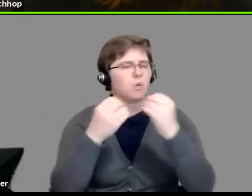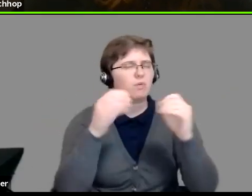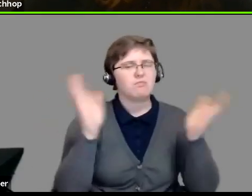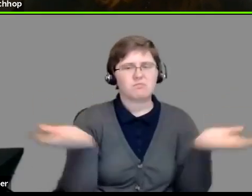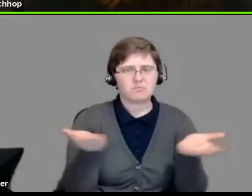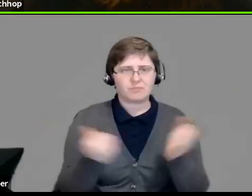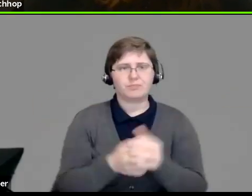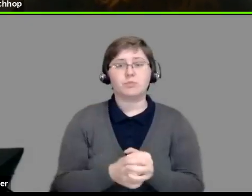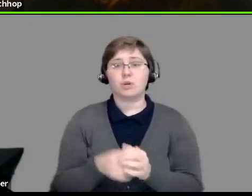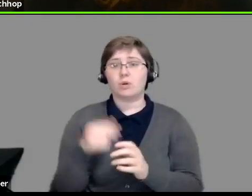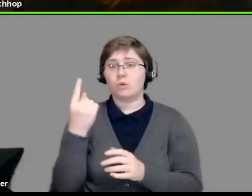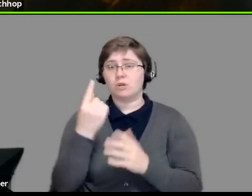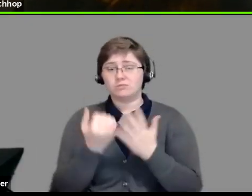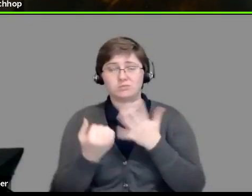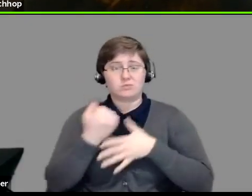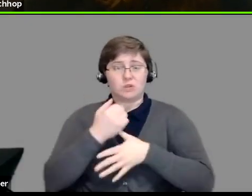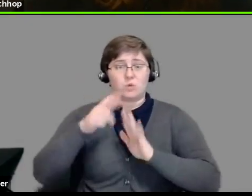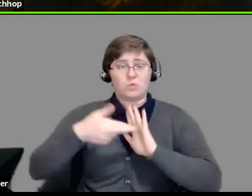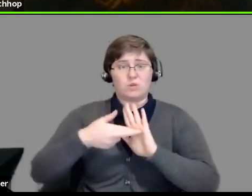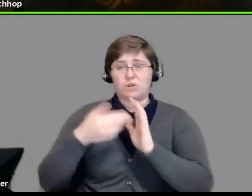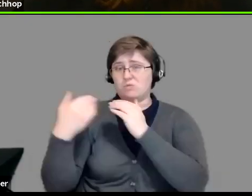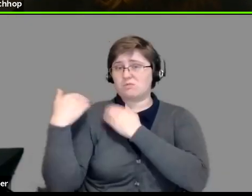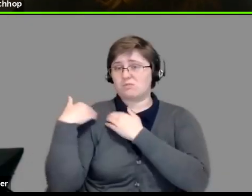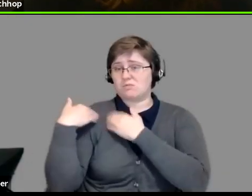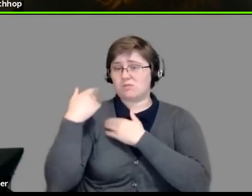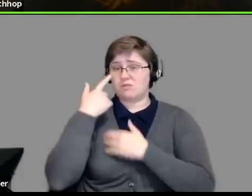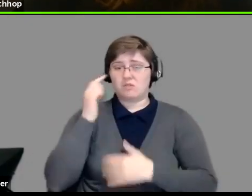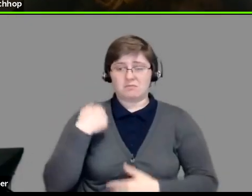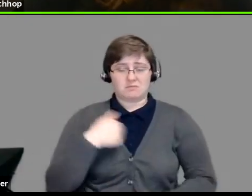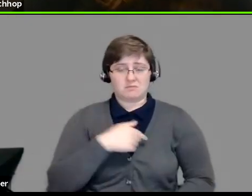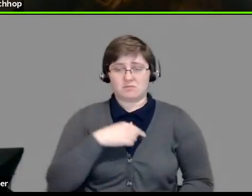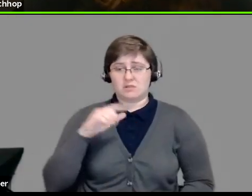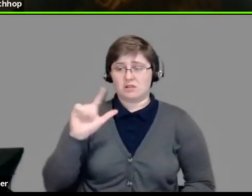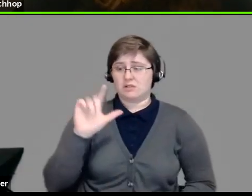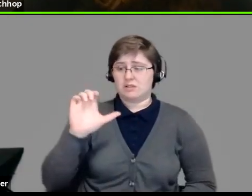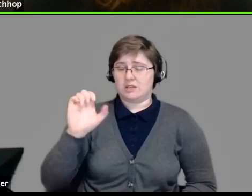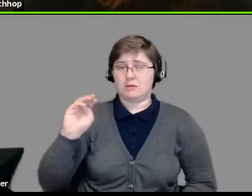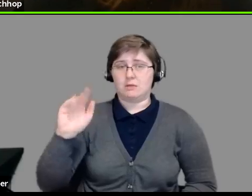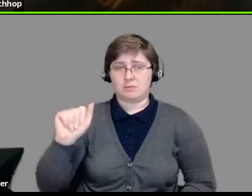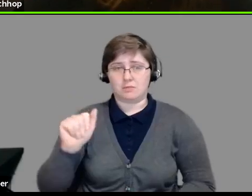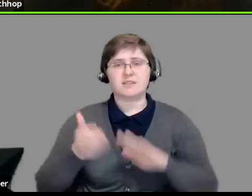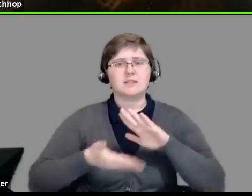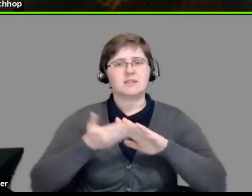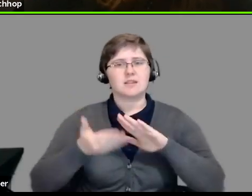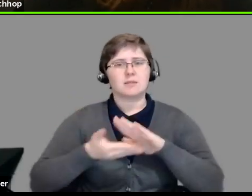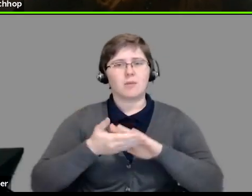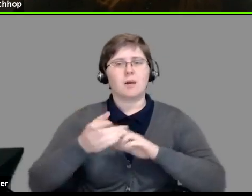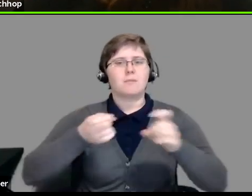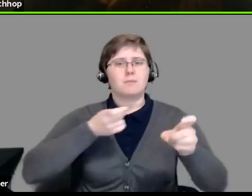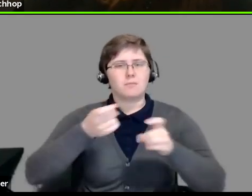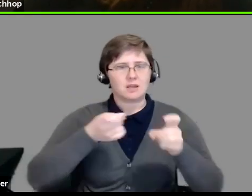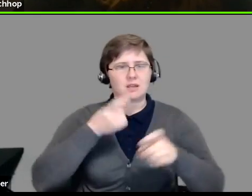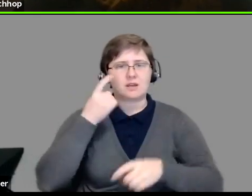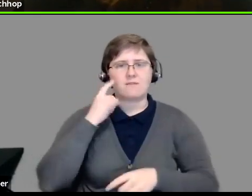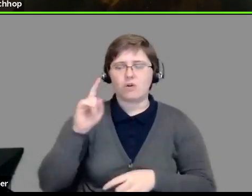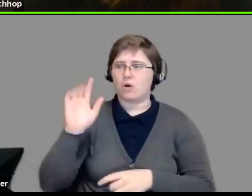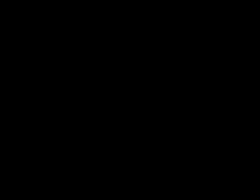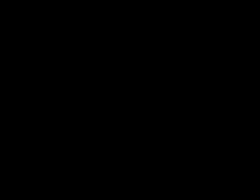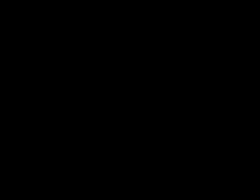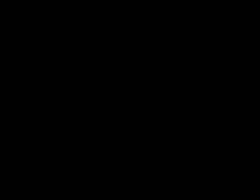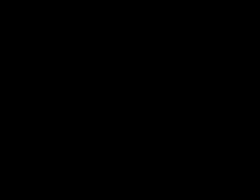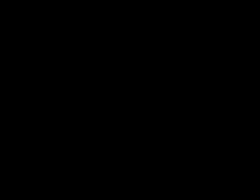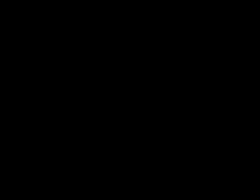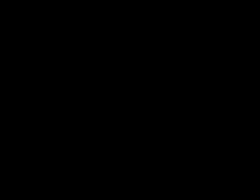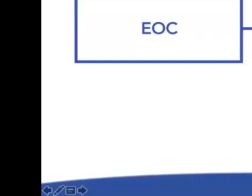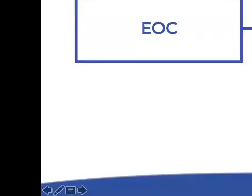One primary role and responsibility of the Lucas County EMA is operation and management of the Lucas County